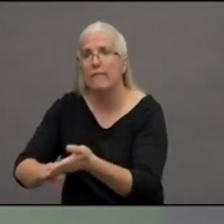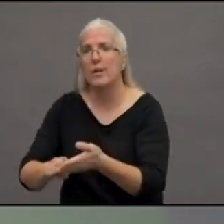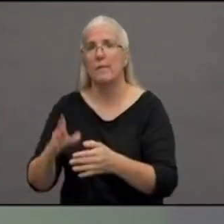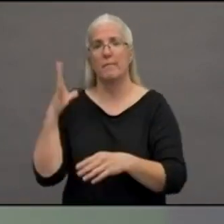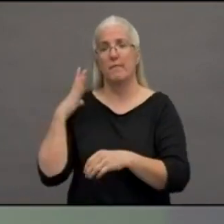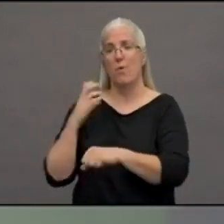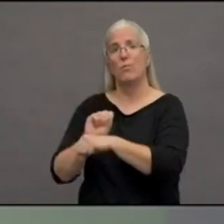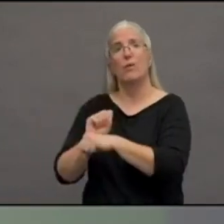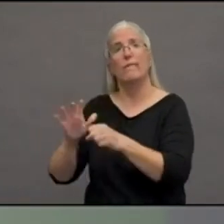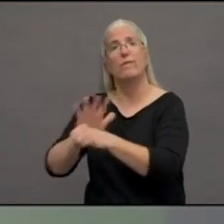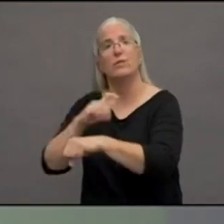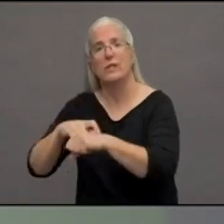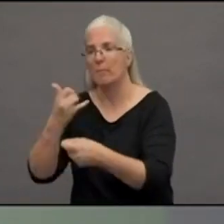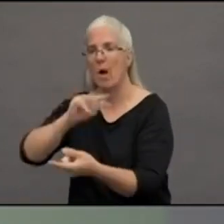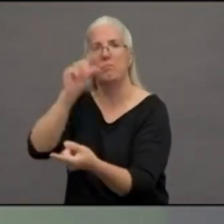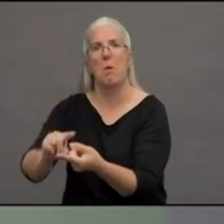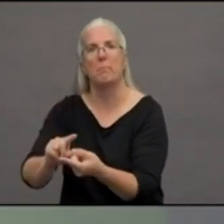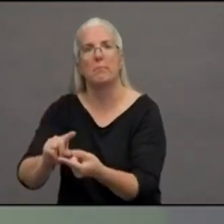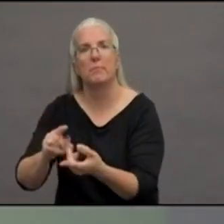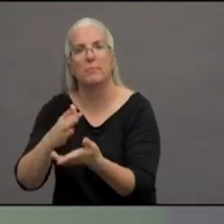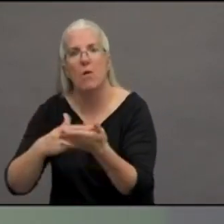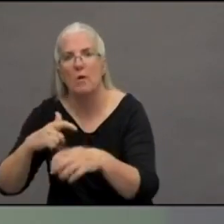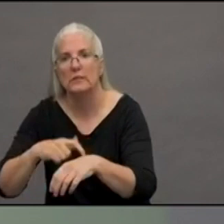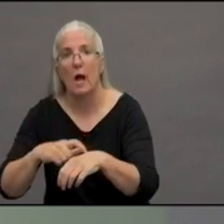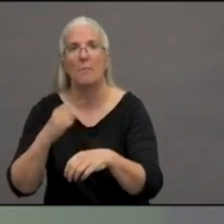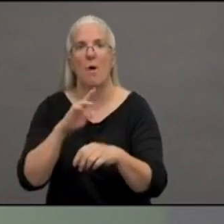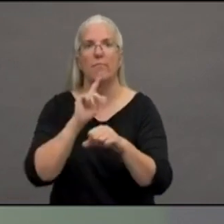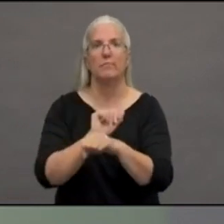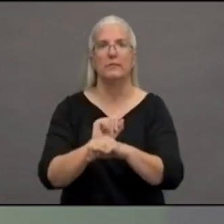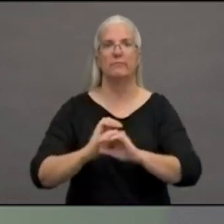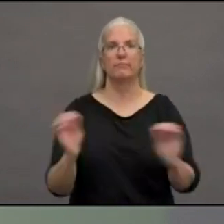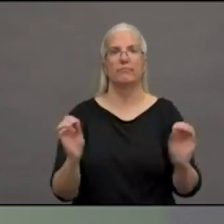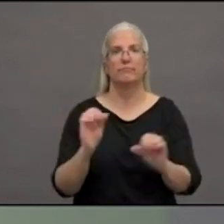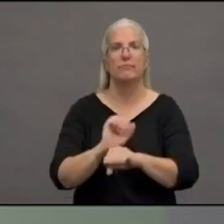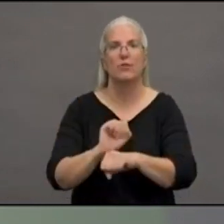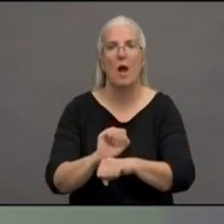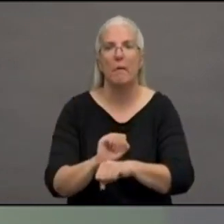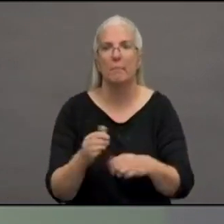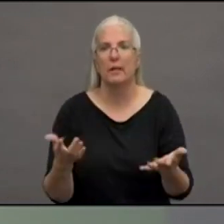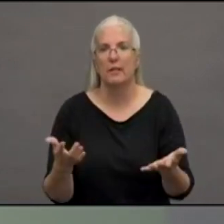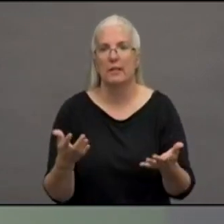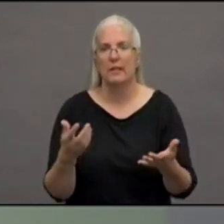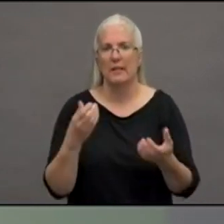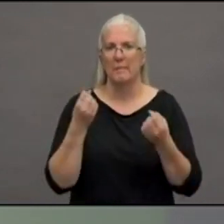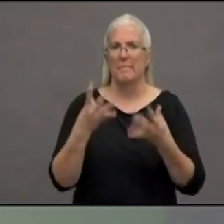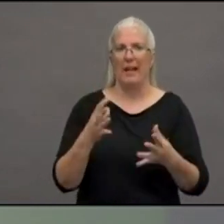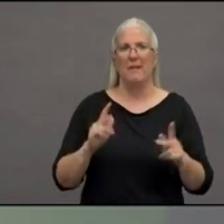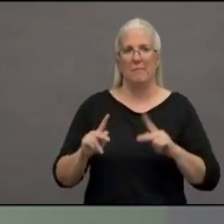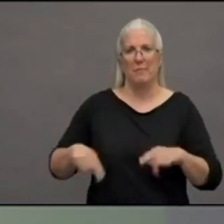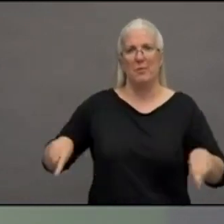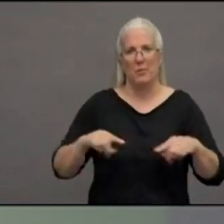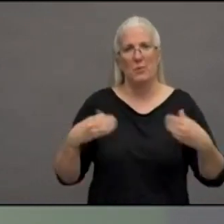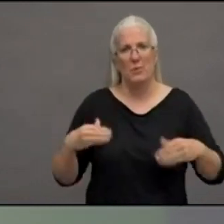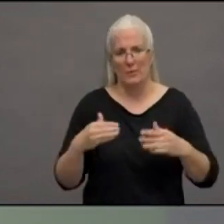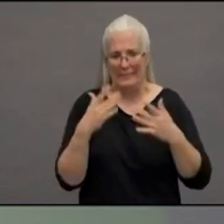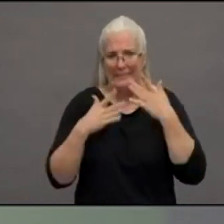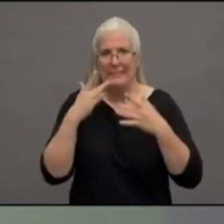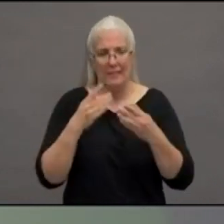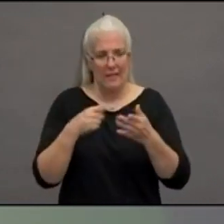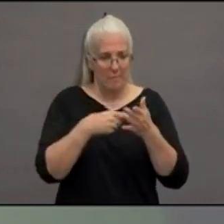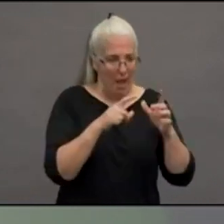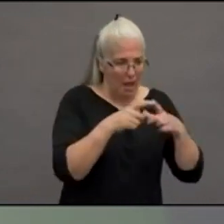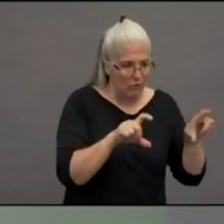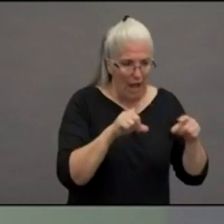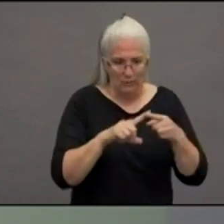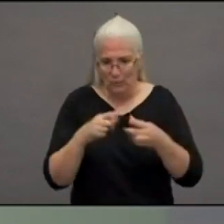been reduced or their jobs have been absolutely eliminated. And for a lot of us, we're living paycheck to paycheck already. And so that's been devastating because now how are we